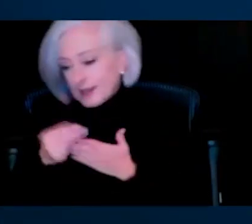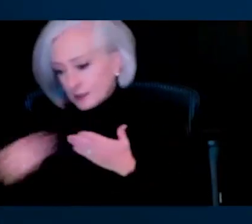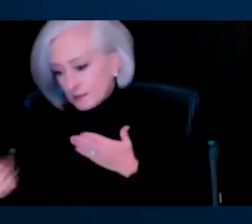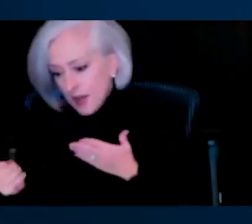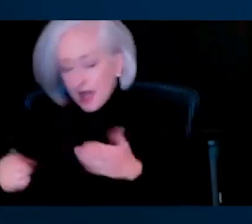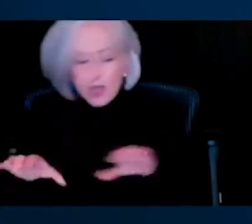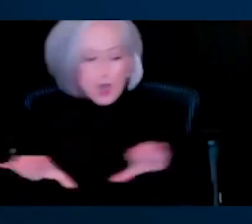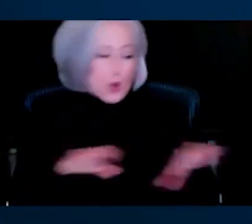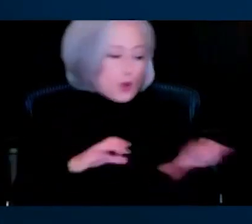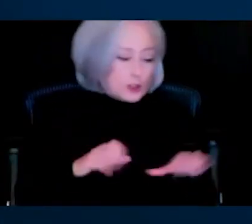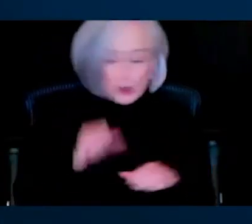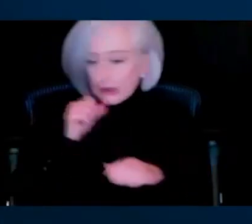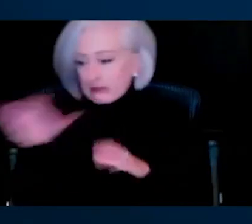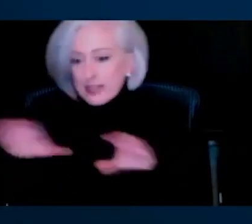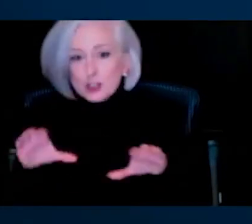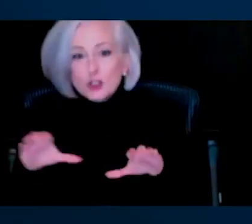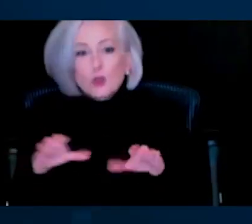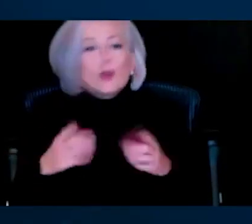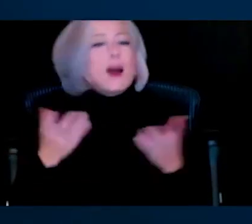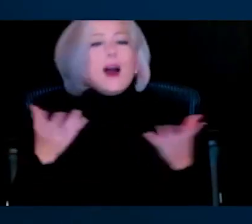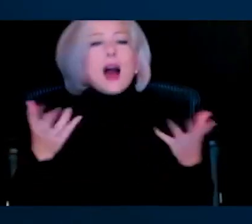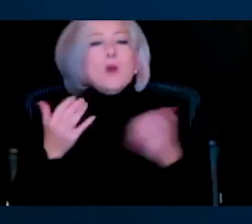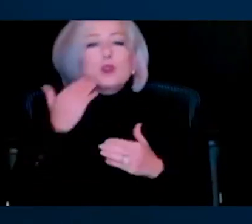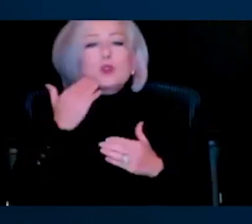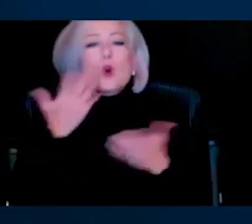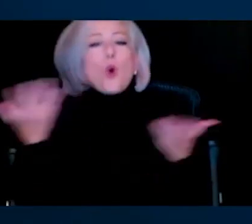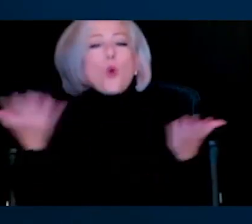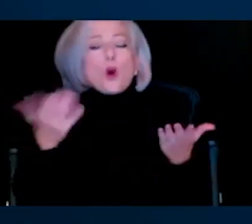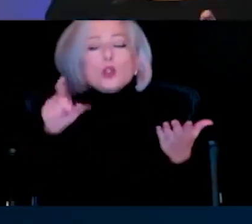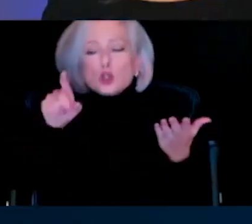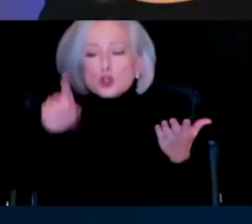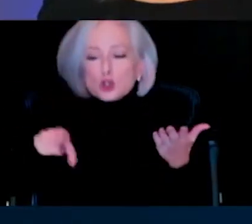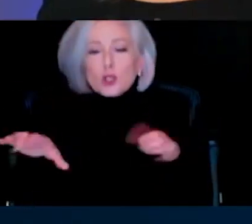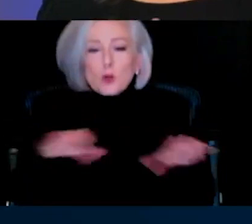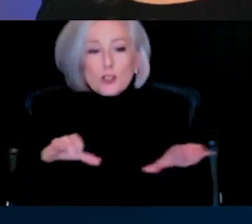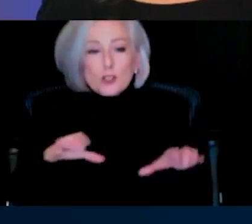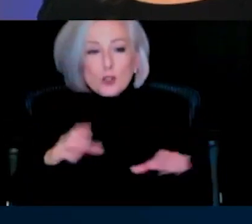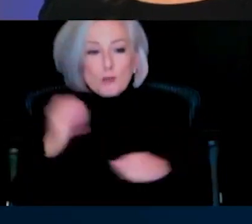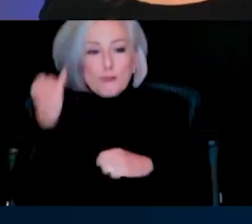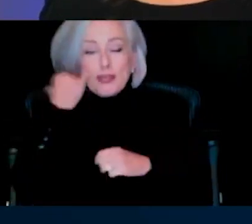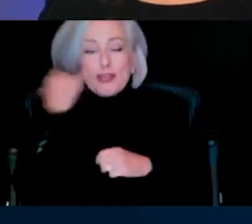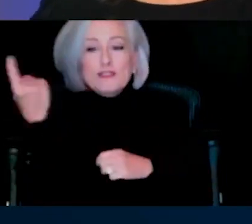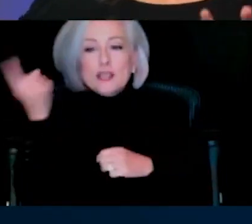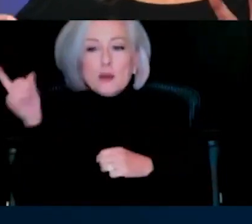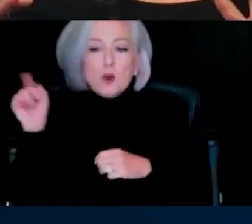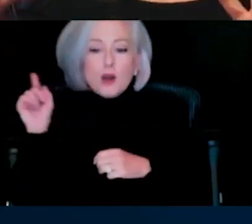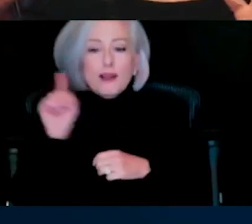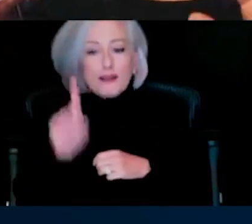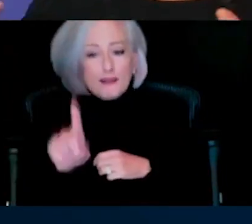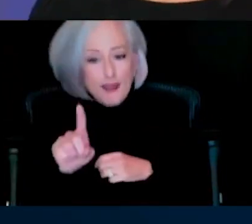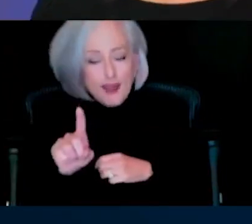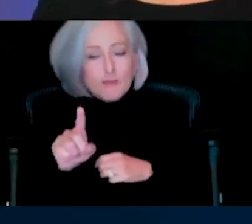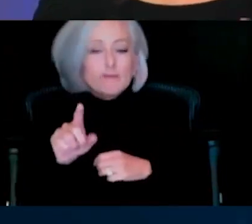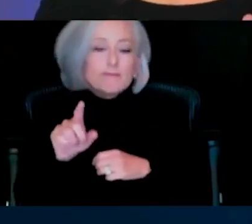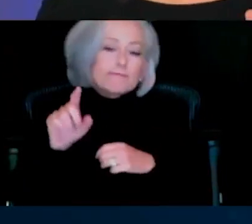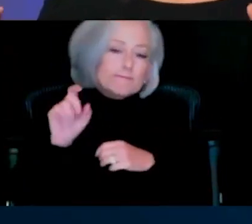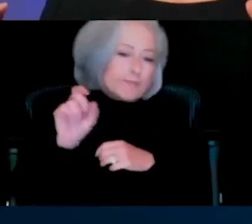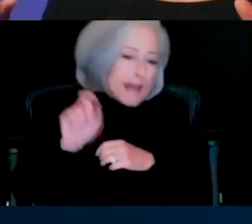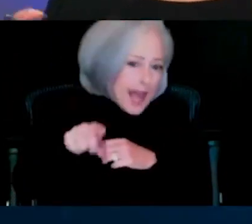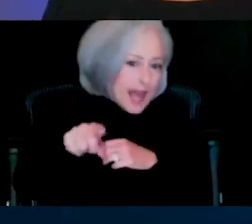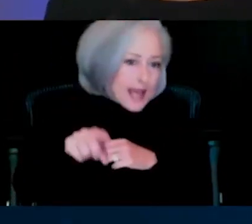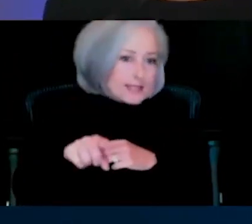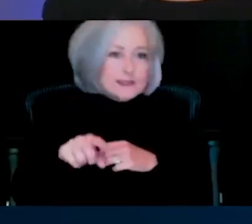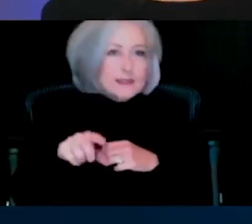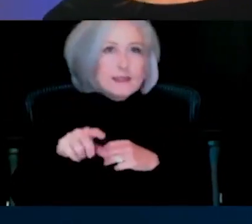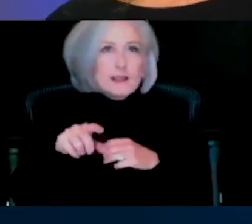do? And I want to know that too. So I want to go through, if somebody came up to both of you gals, and if we took away, you know,